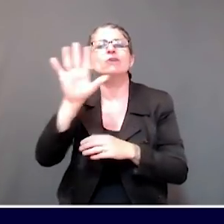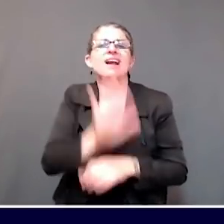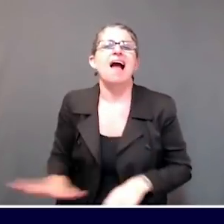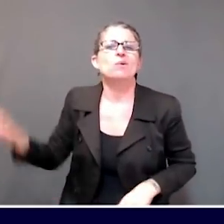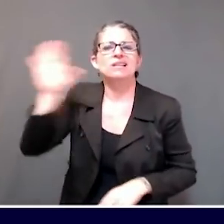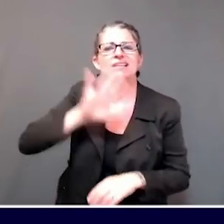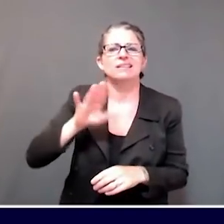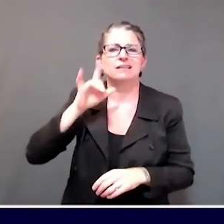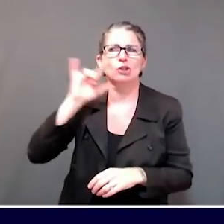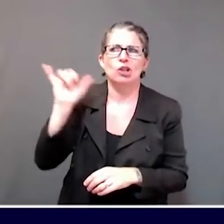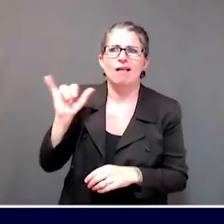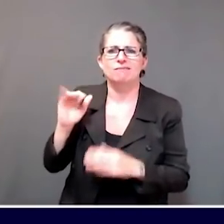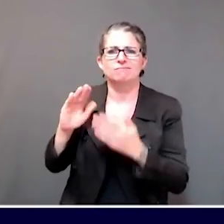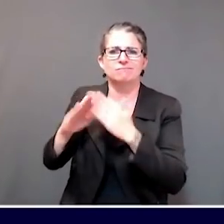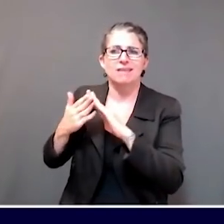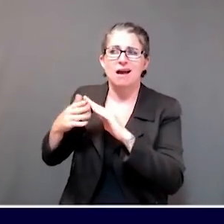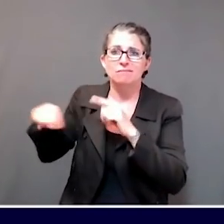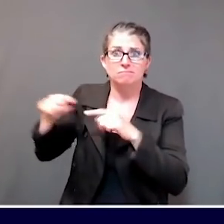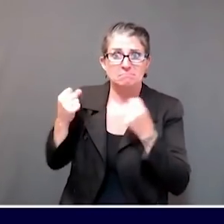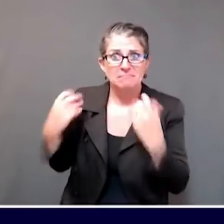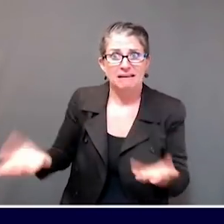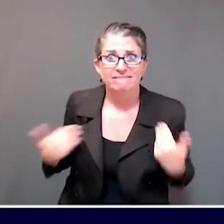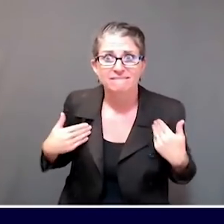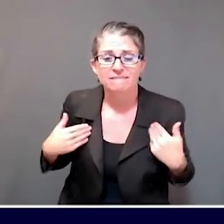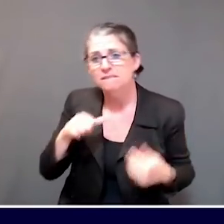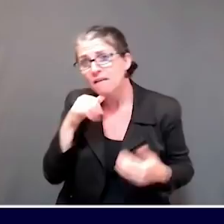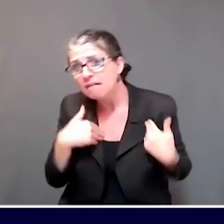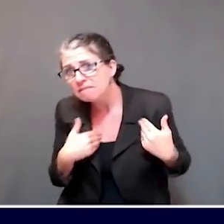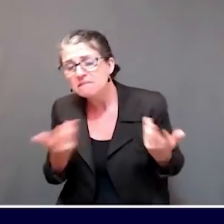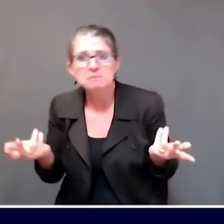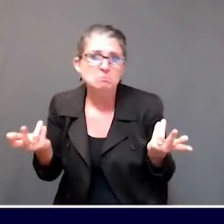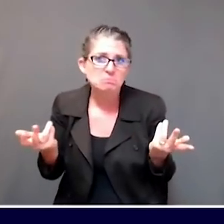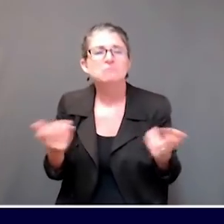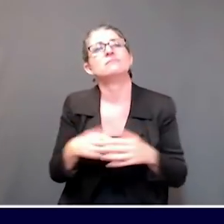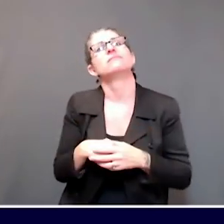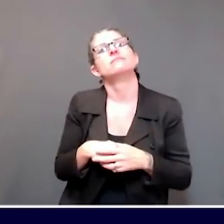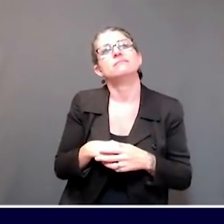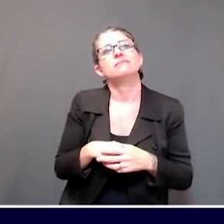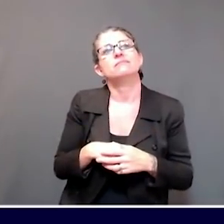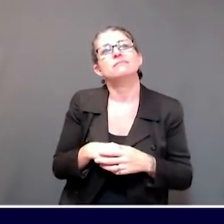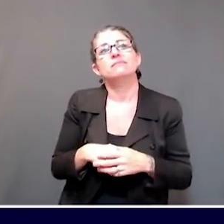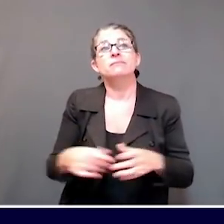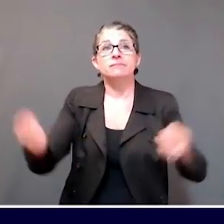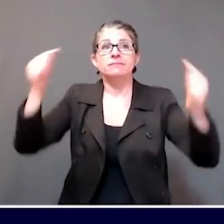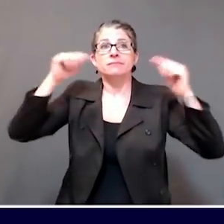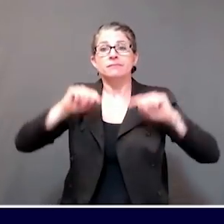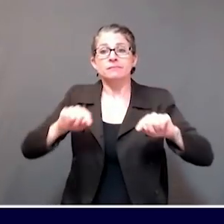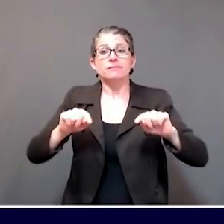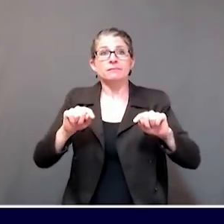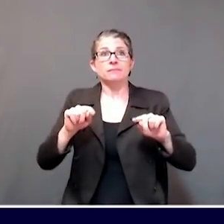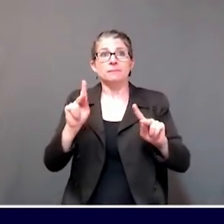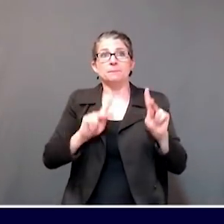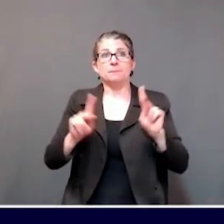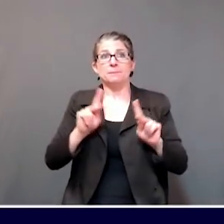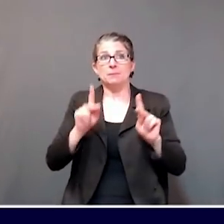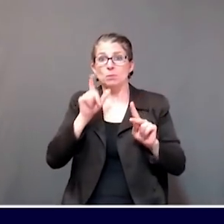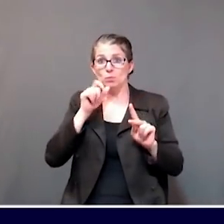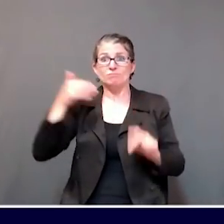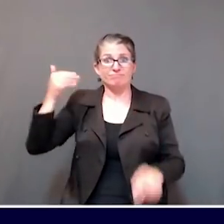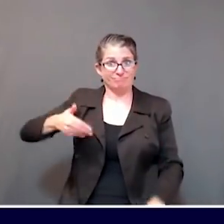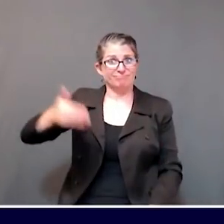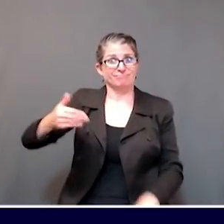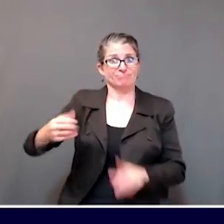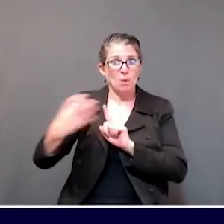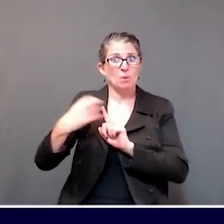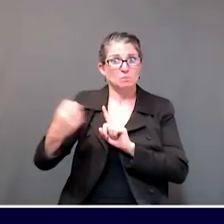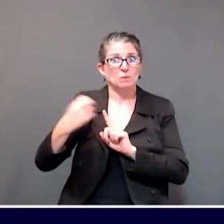Lambrew outlined are able to accommodate this type of use, though. So there is the availability of that testing, but